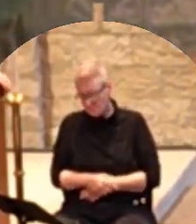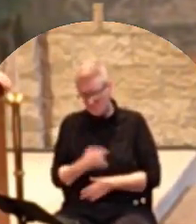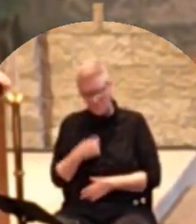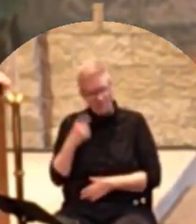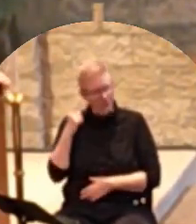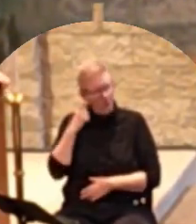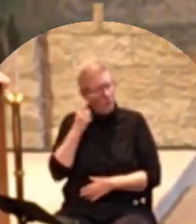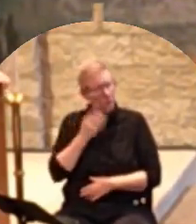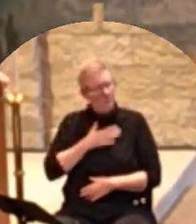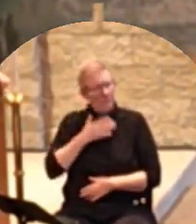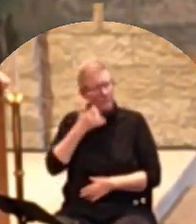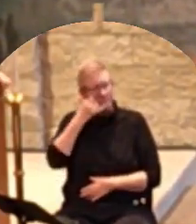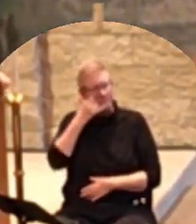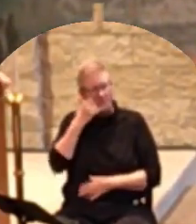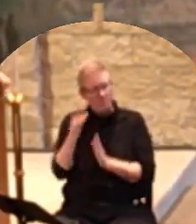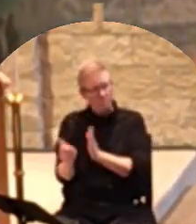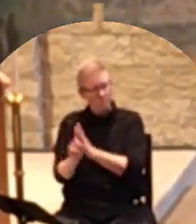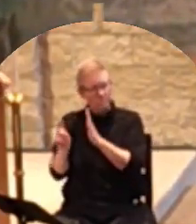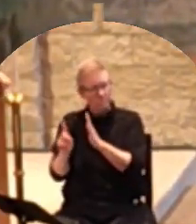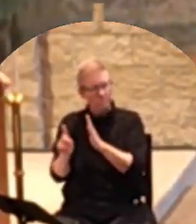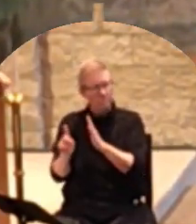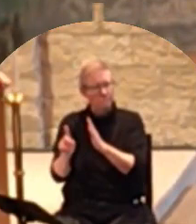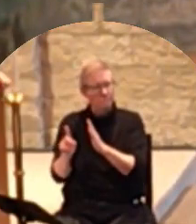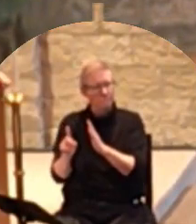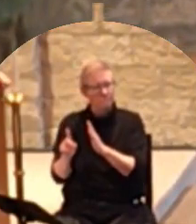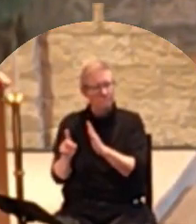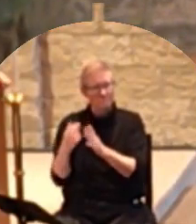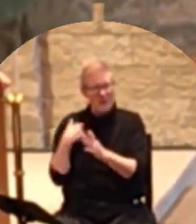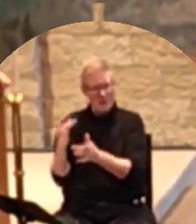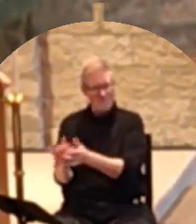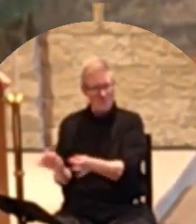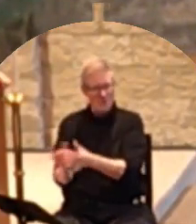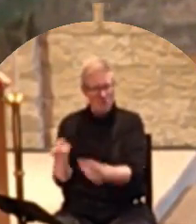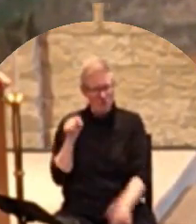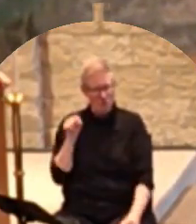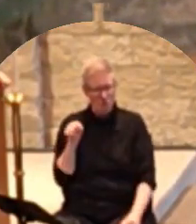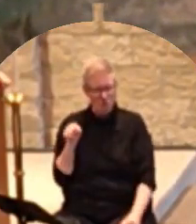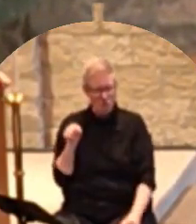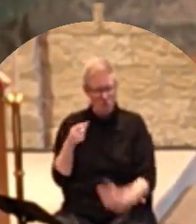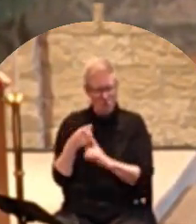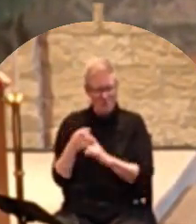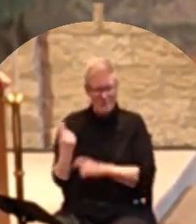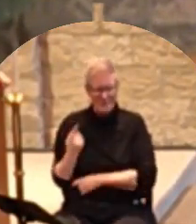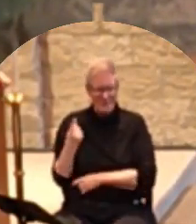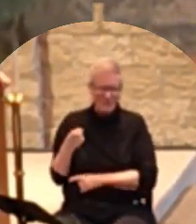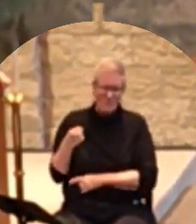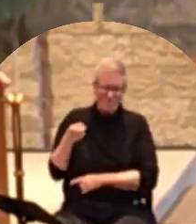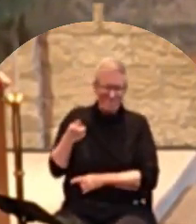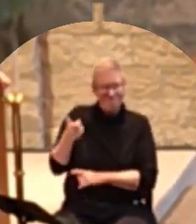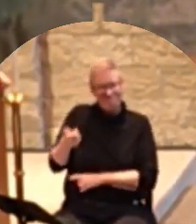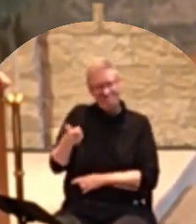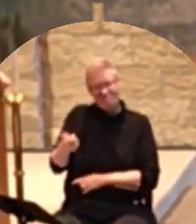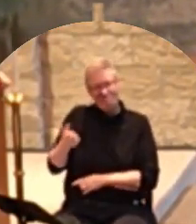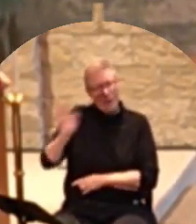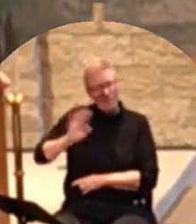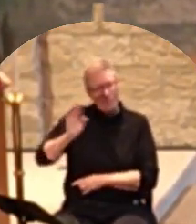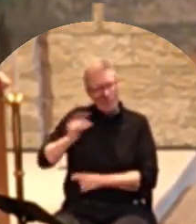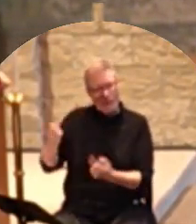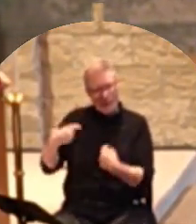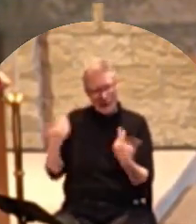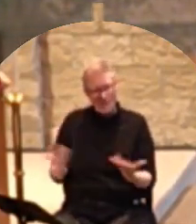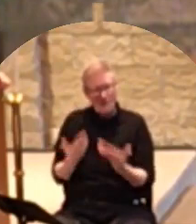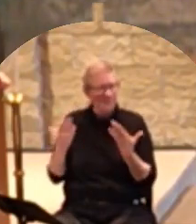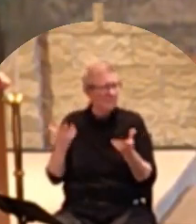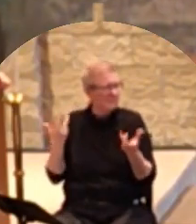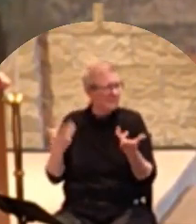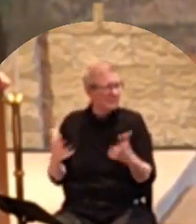ding, and I got a little message through Messenger from someone that used to attend here. They've moved to Florida, and